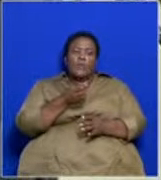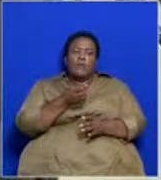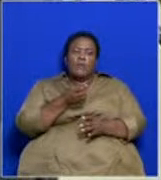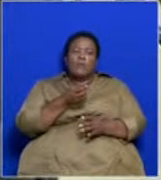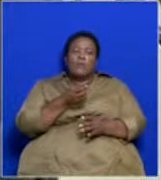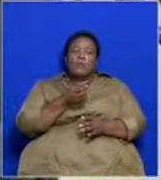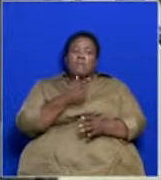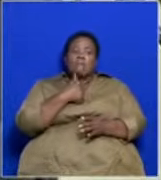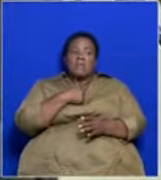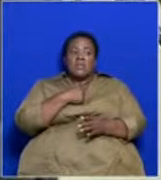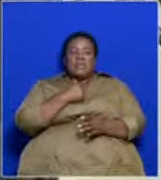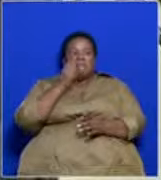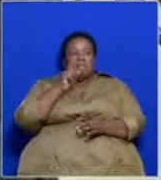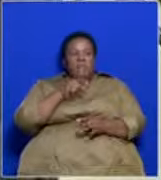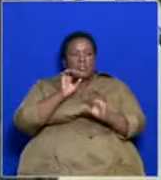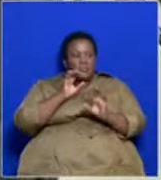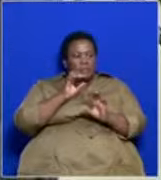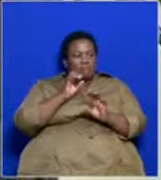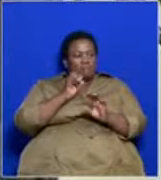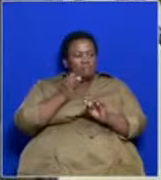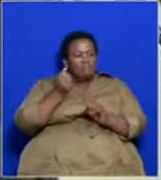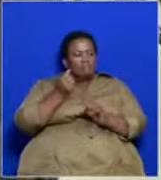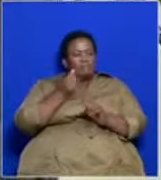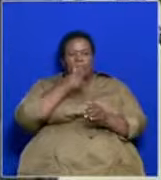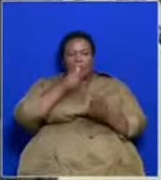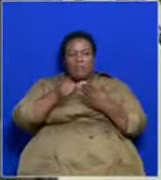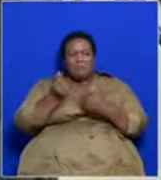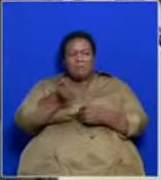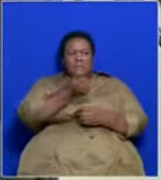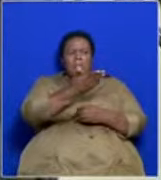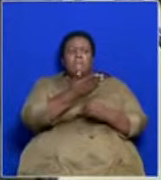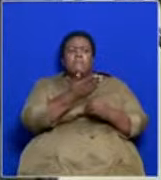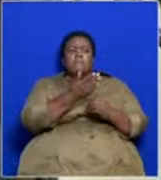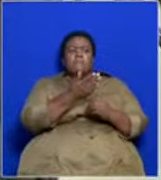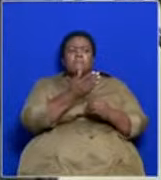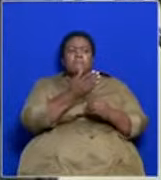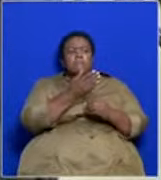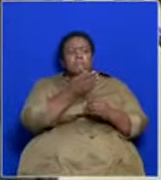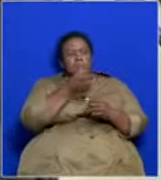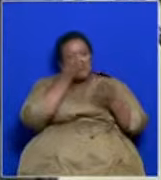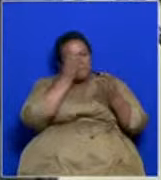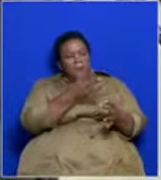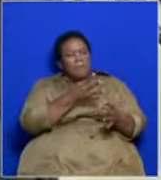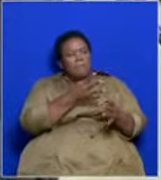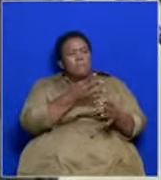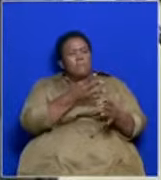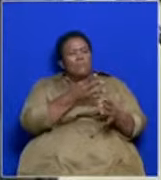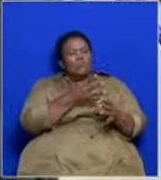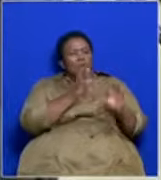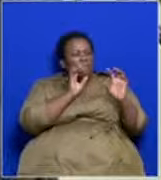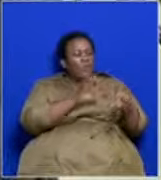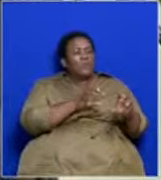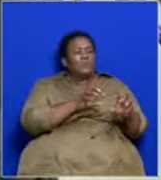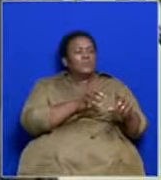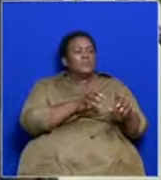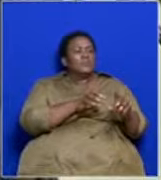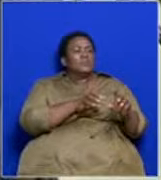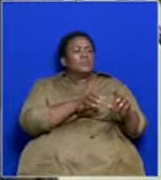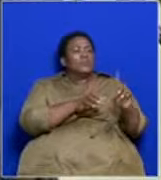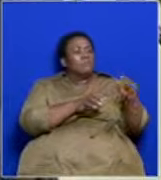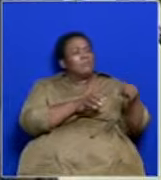went to the witness to subpoena. He told me that he's not interested. At some